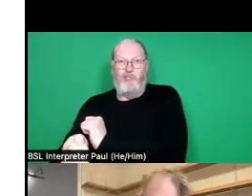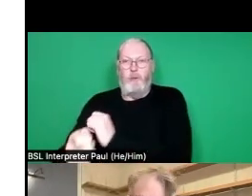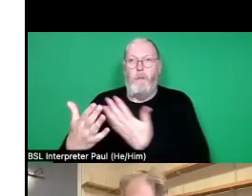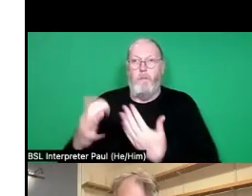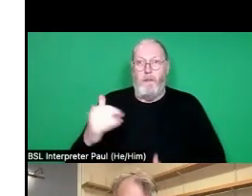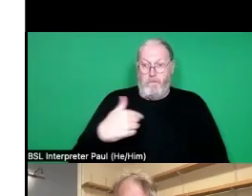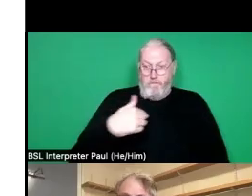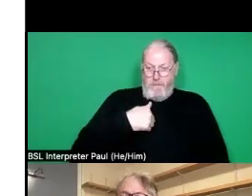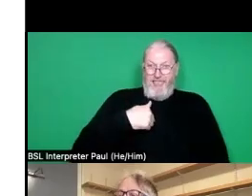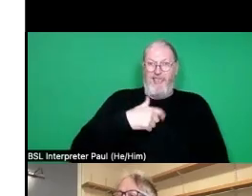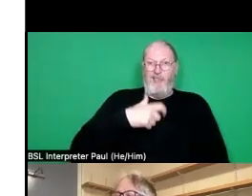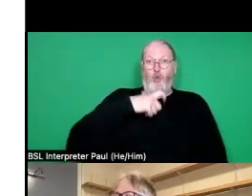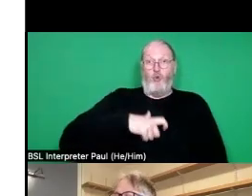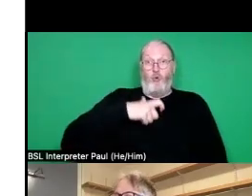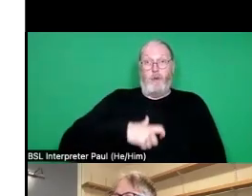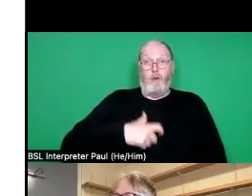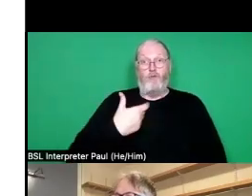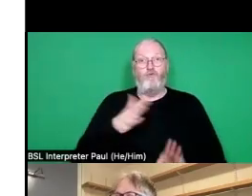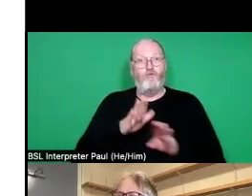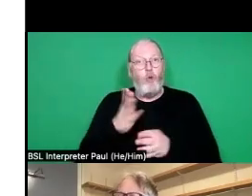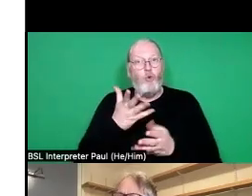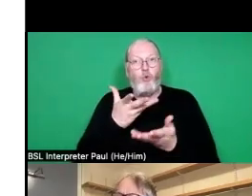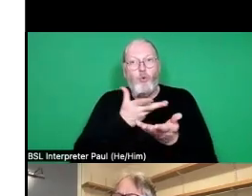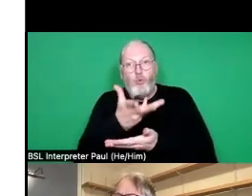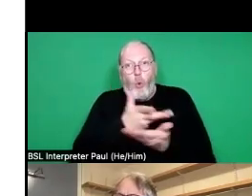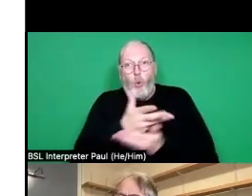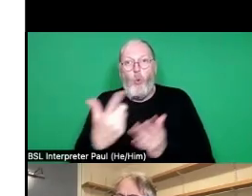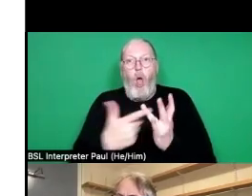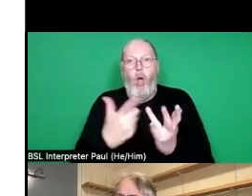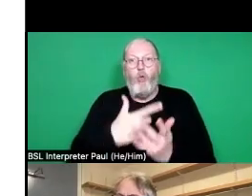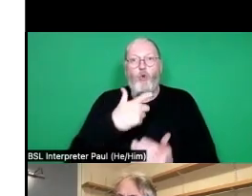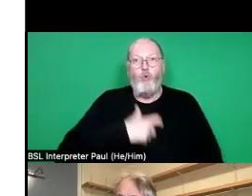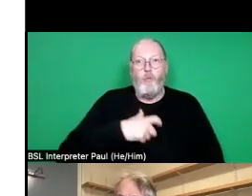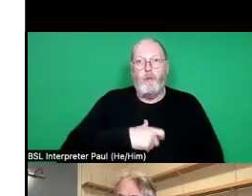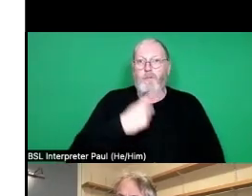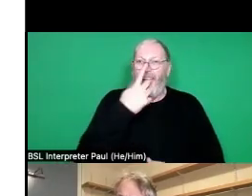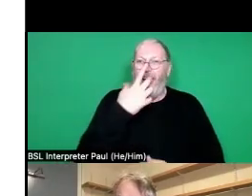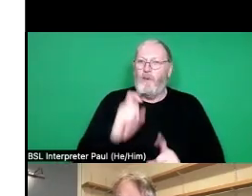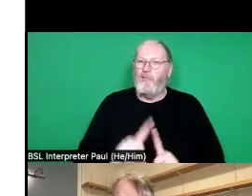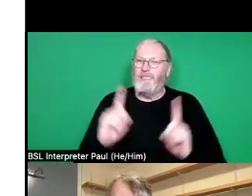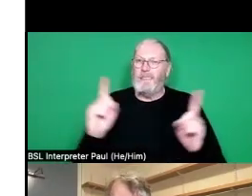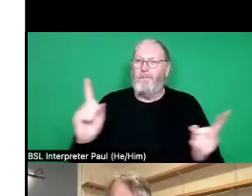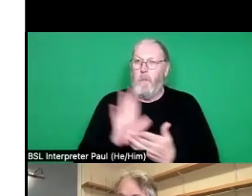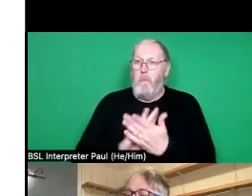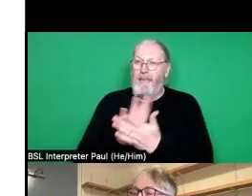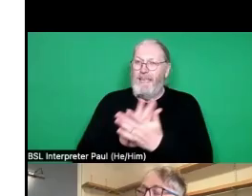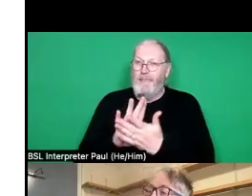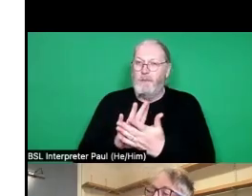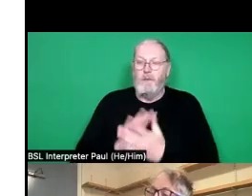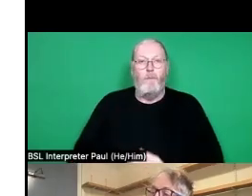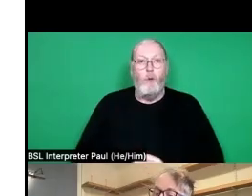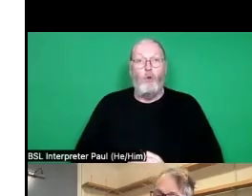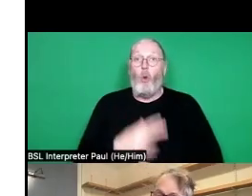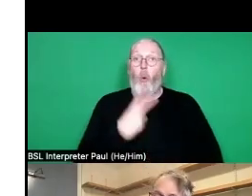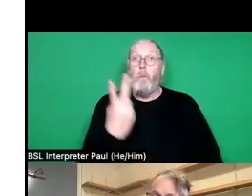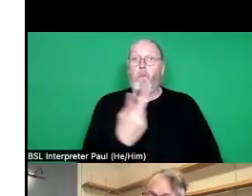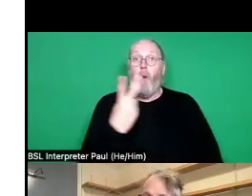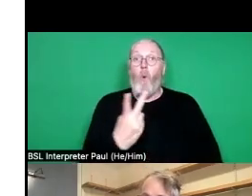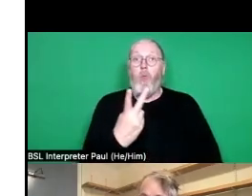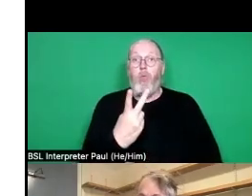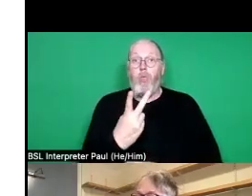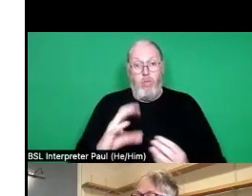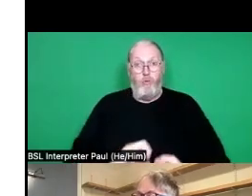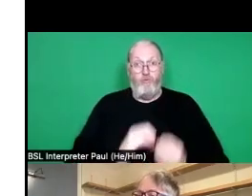to communicate with other humans, don't want. So the two came up with something very similar, and it's funny because I've had